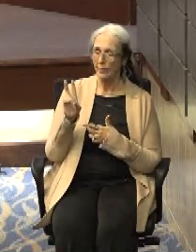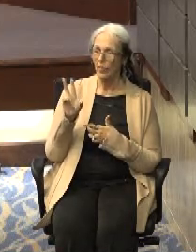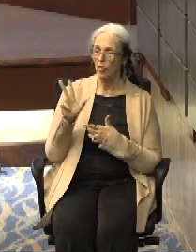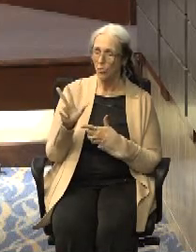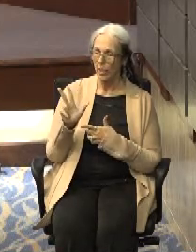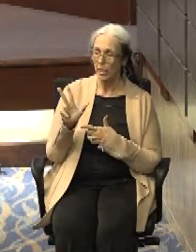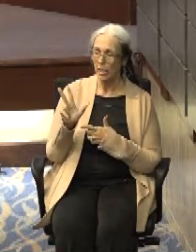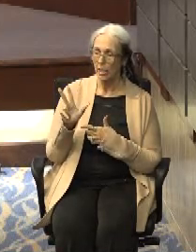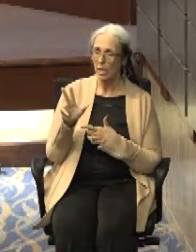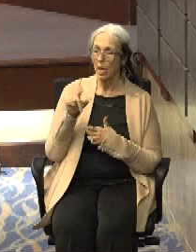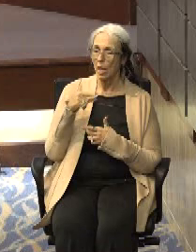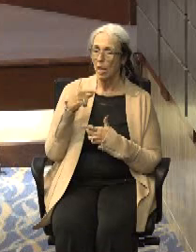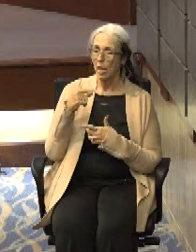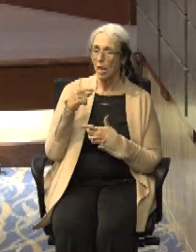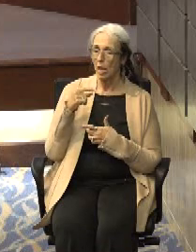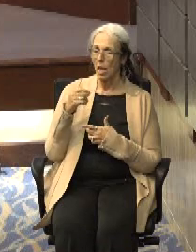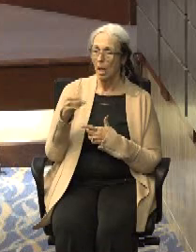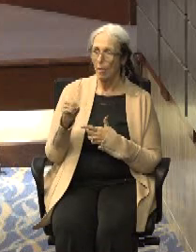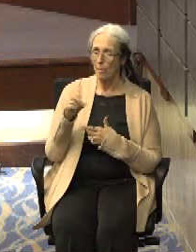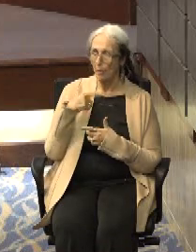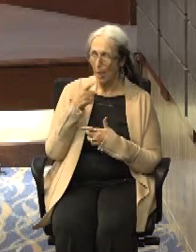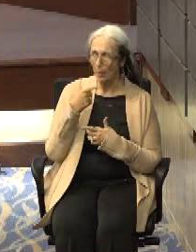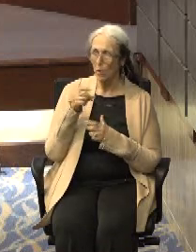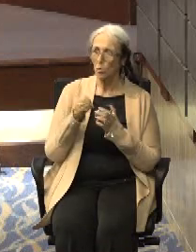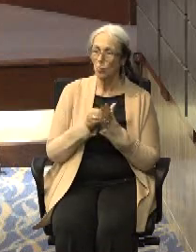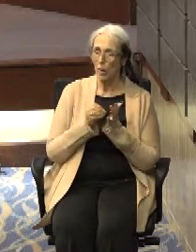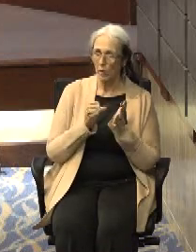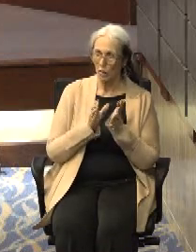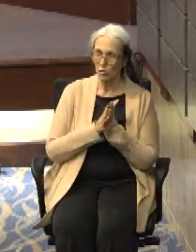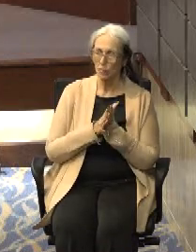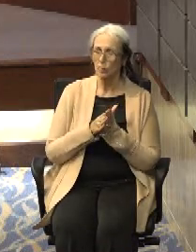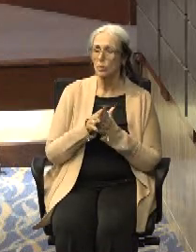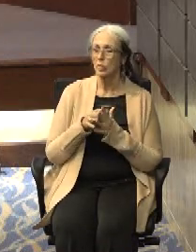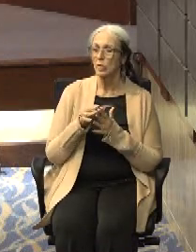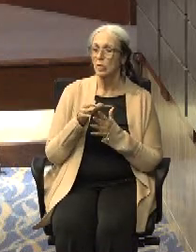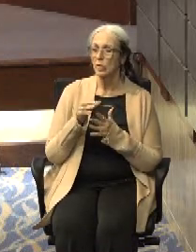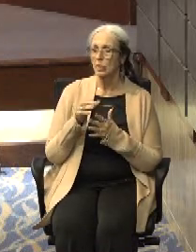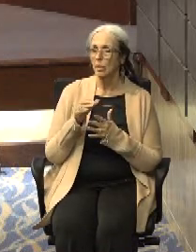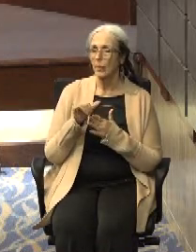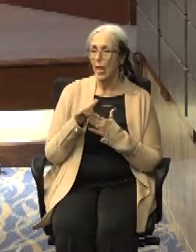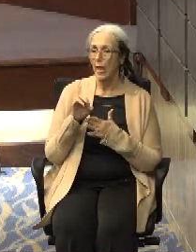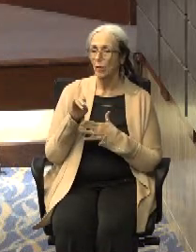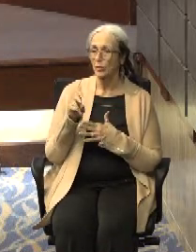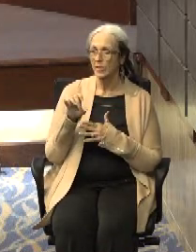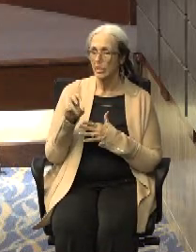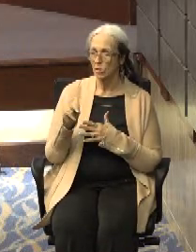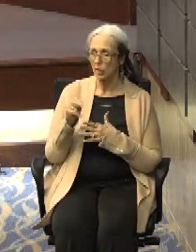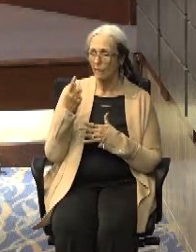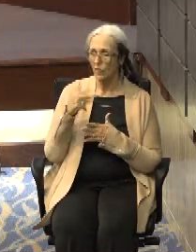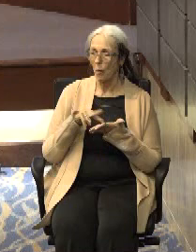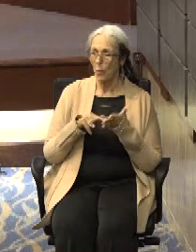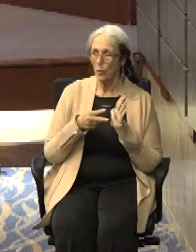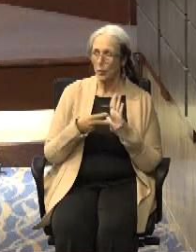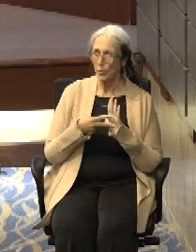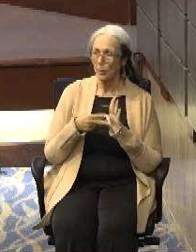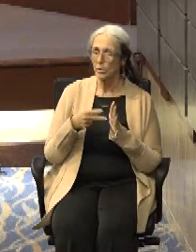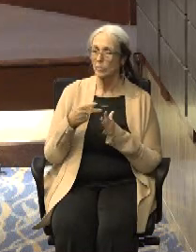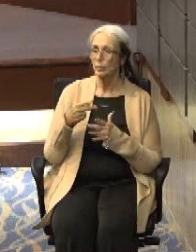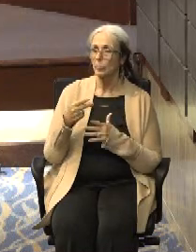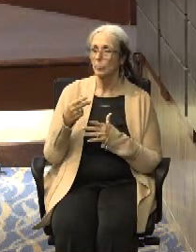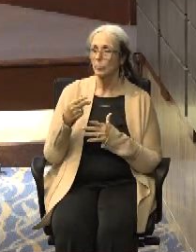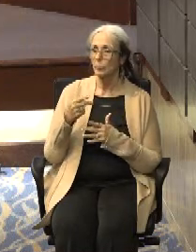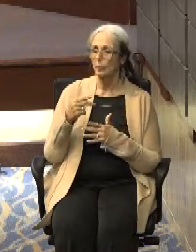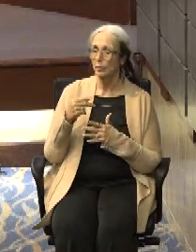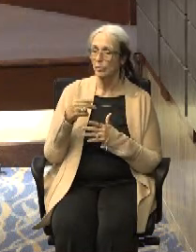200603713 of the official public records of McLennan County, Texas. Said acquisitions all being for the purpose of placing,